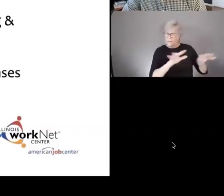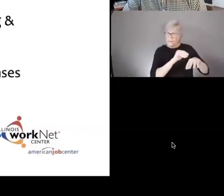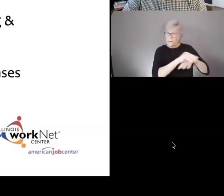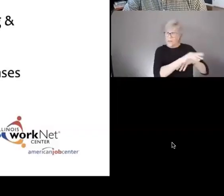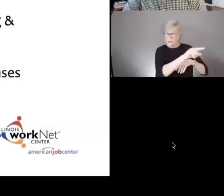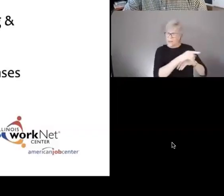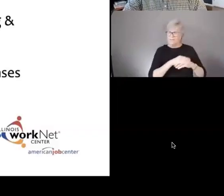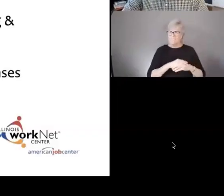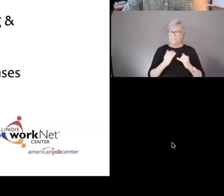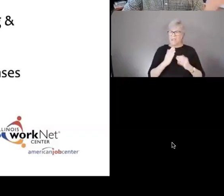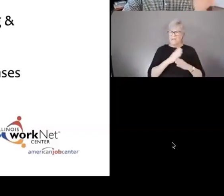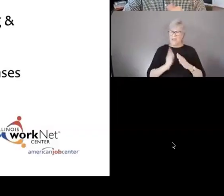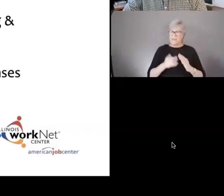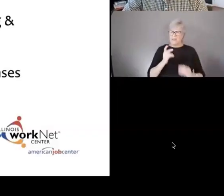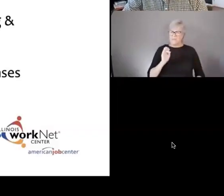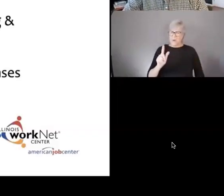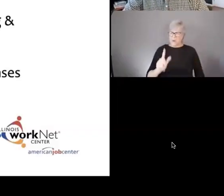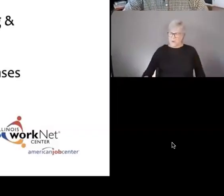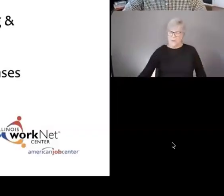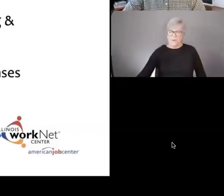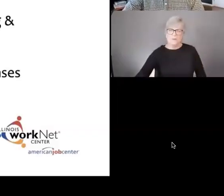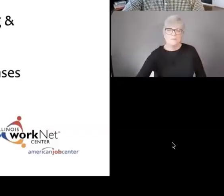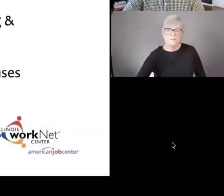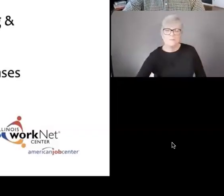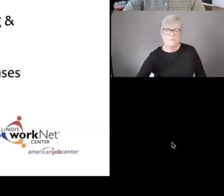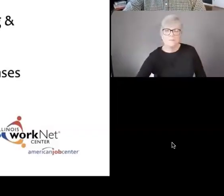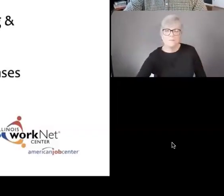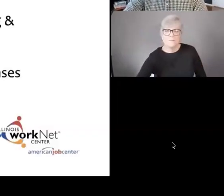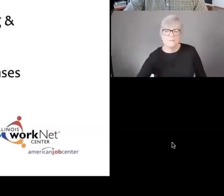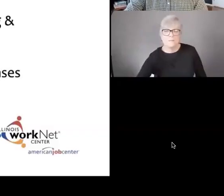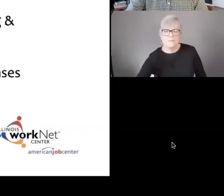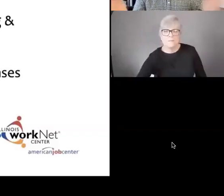end our poll. Oh, I don't know how to share results. Can I do that?